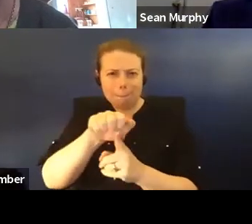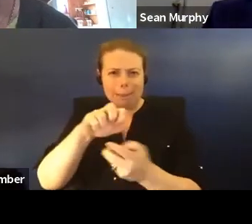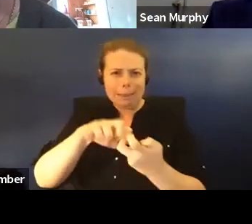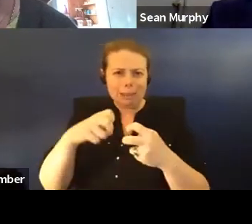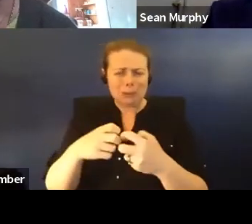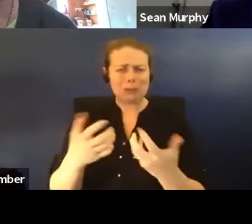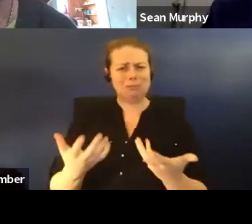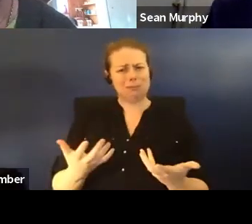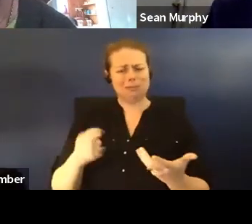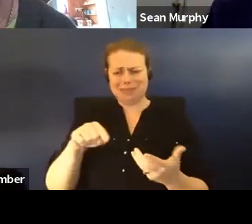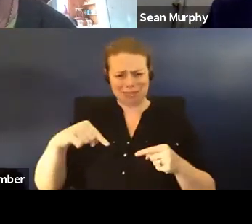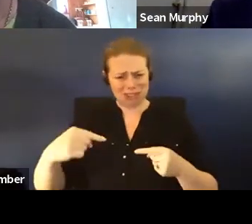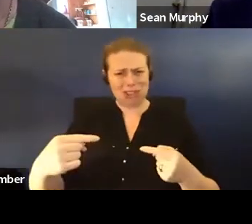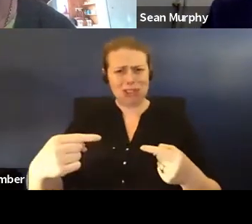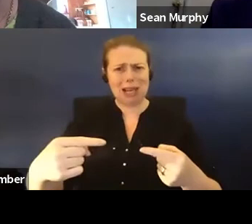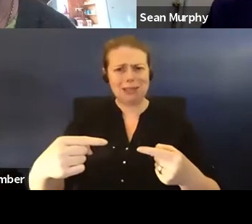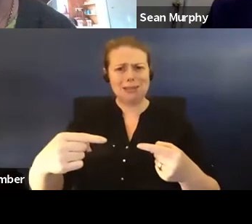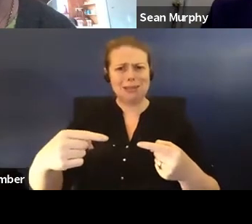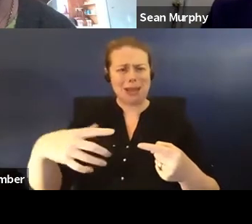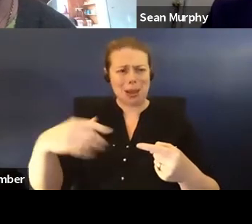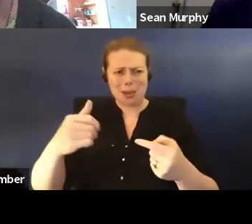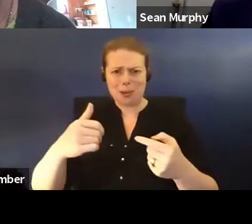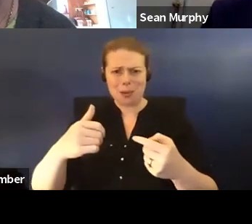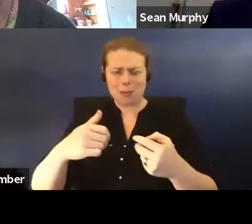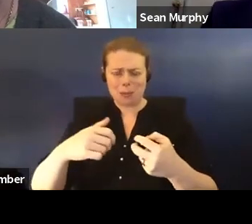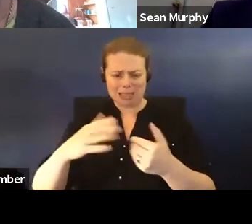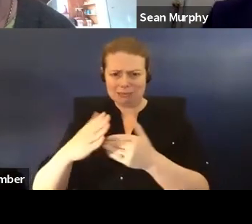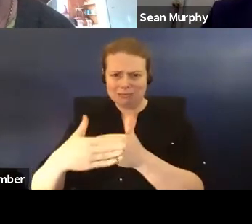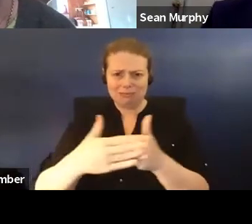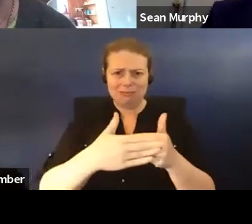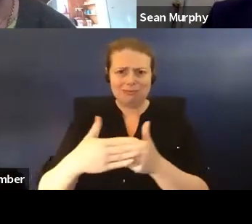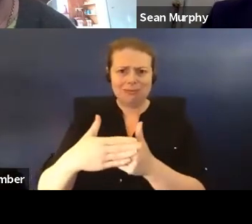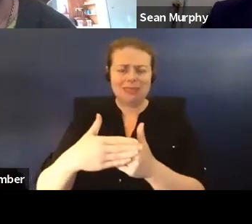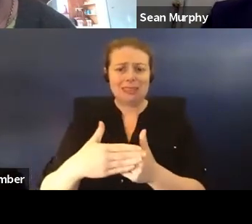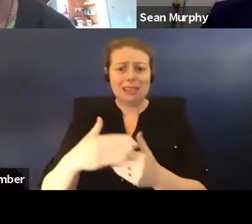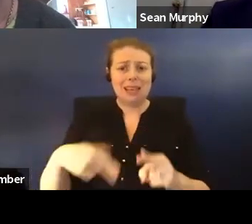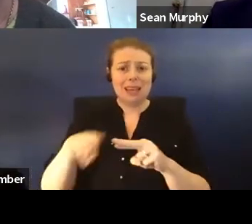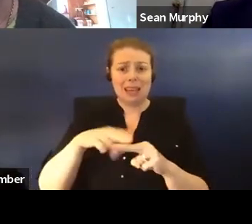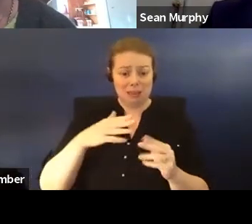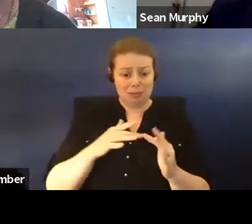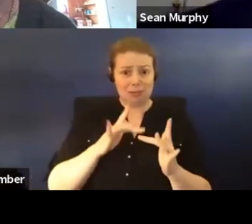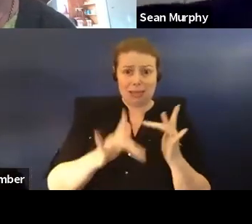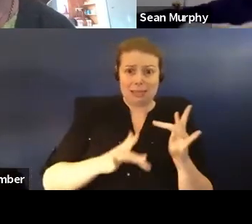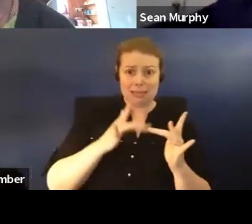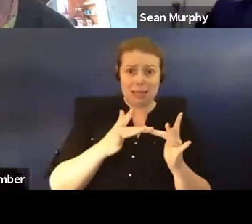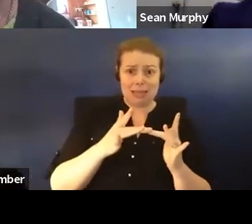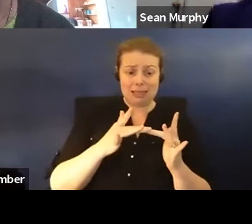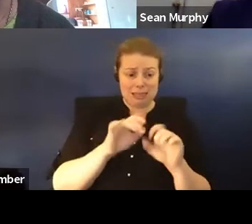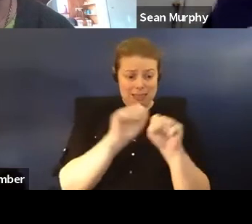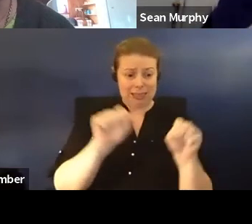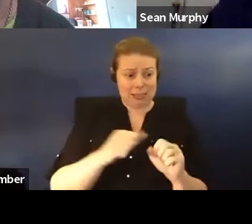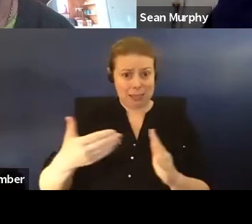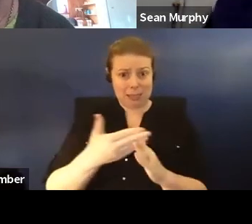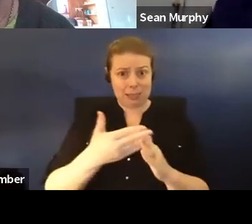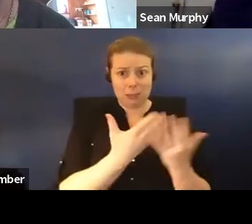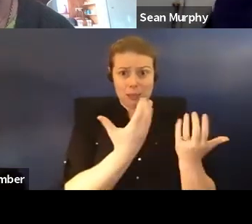to be dealt with if we're going to have a truly accessible internet system. But having said that,